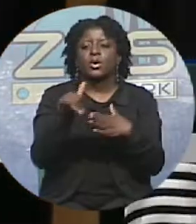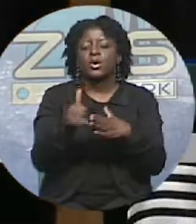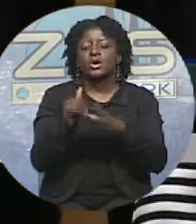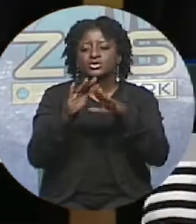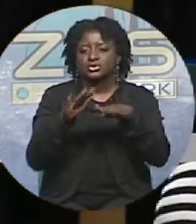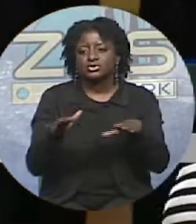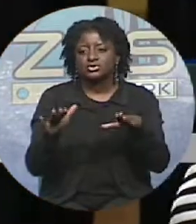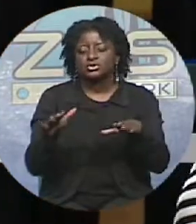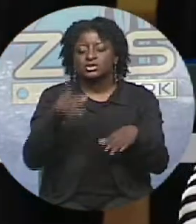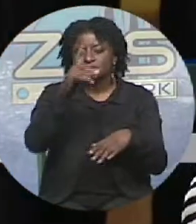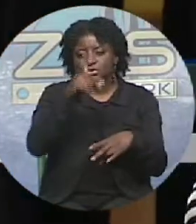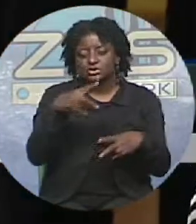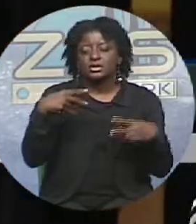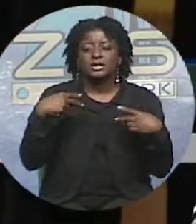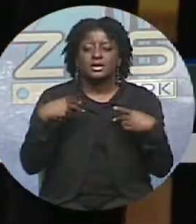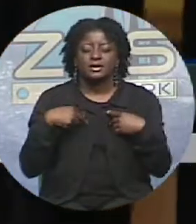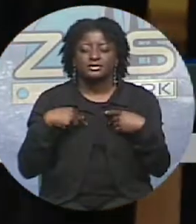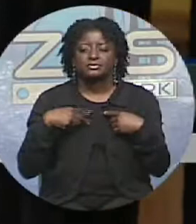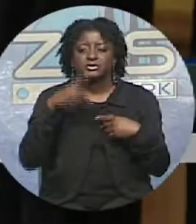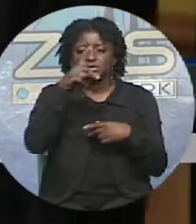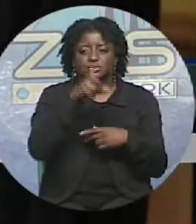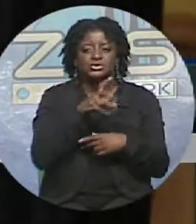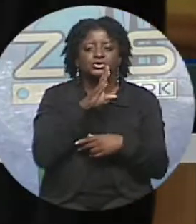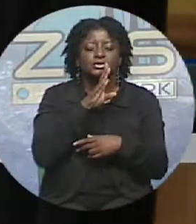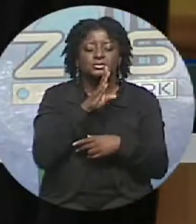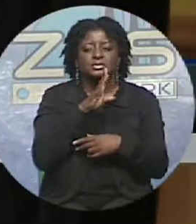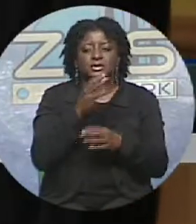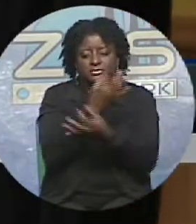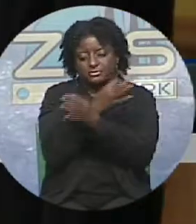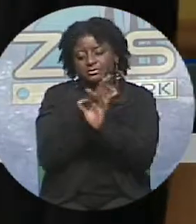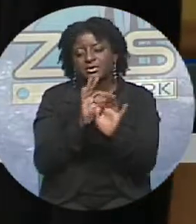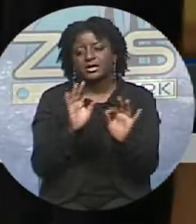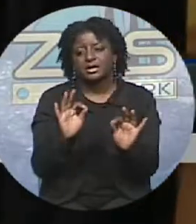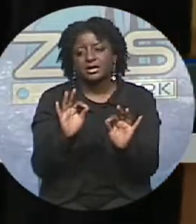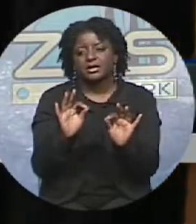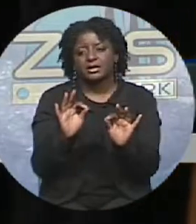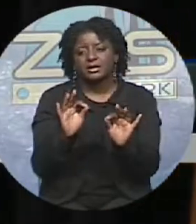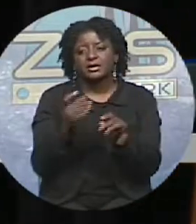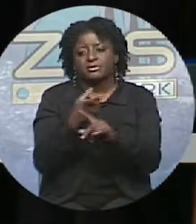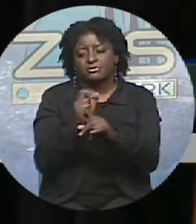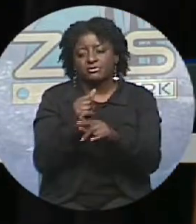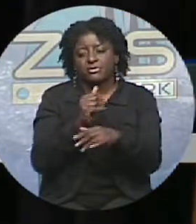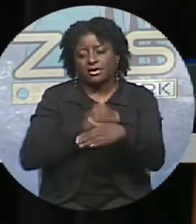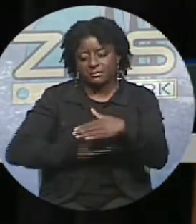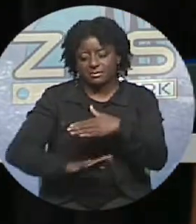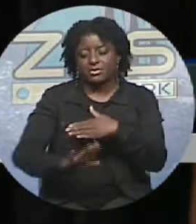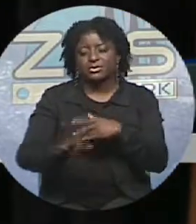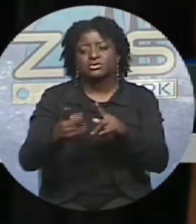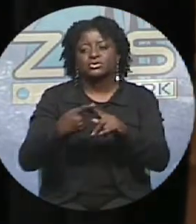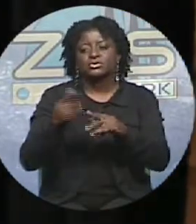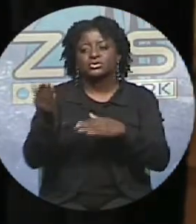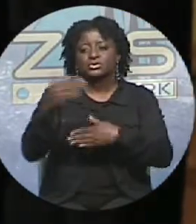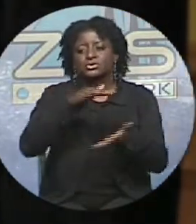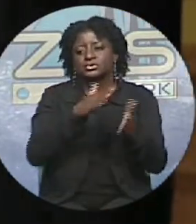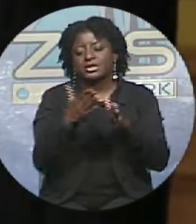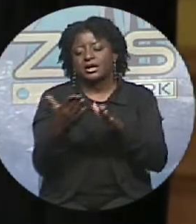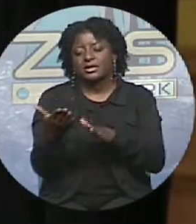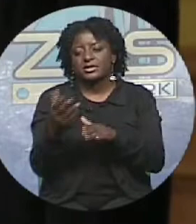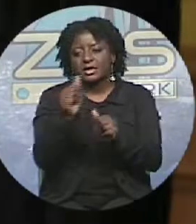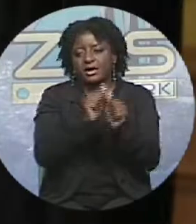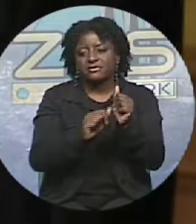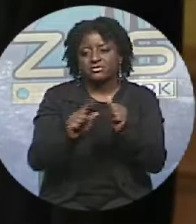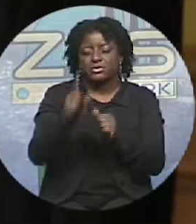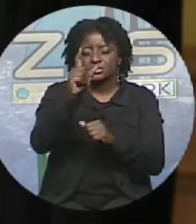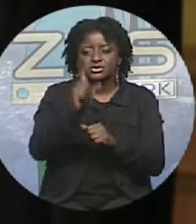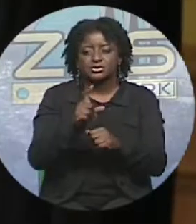and should have, and it should be a free from birth to death. Everyone should